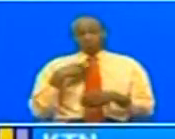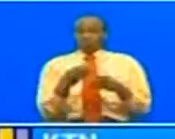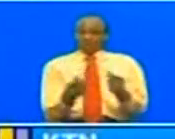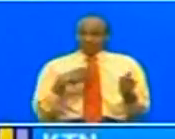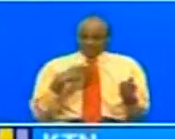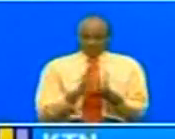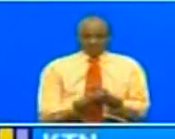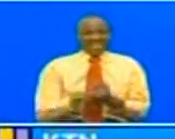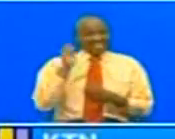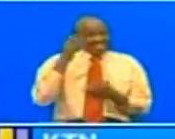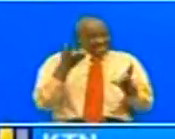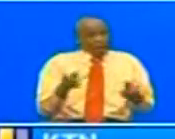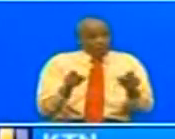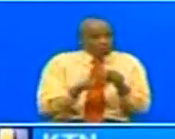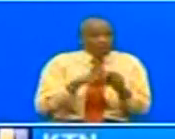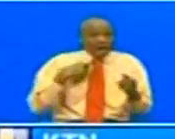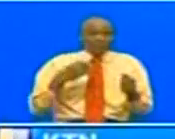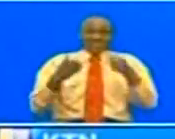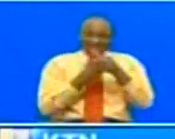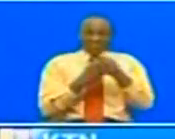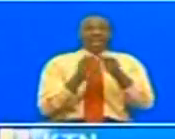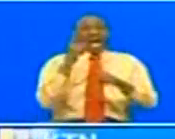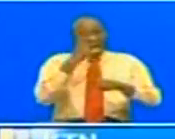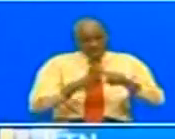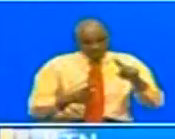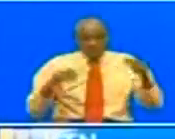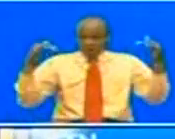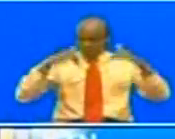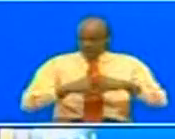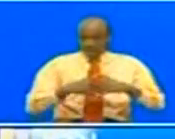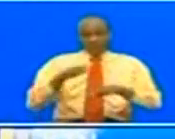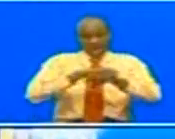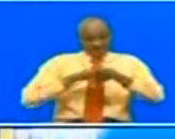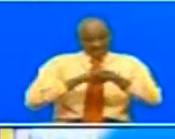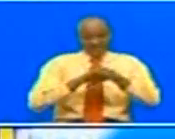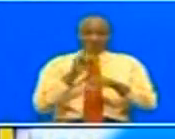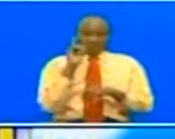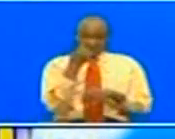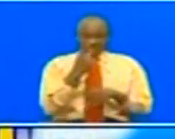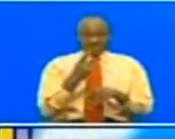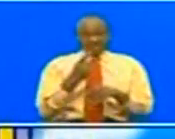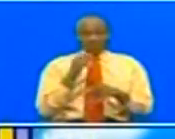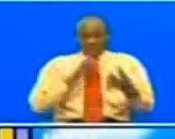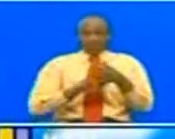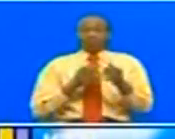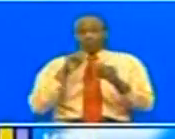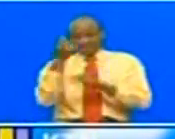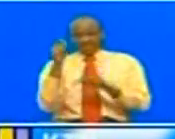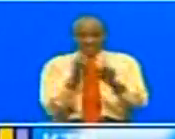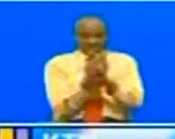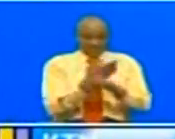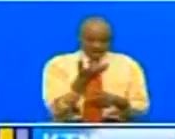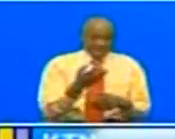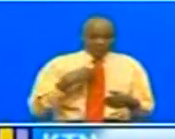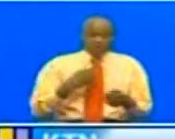And now Kenya is also set to host the 9th annual forum of African First Ladies Against Breast, Cervical and